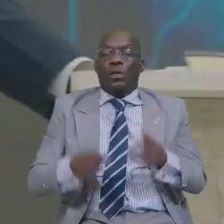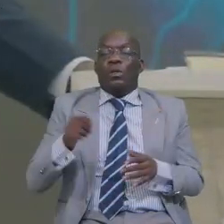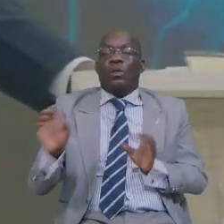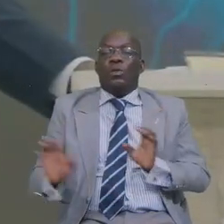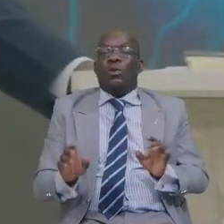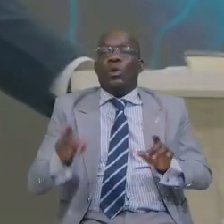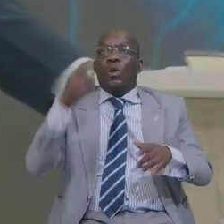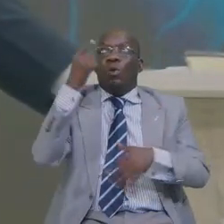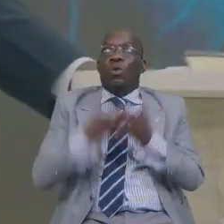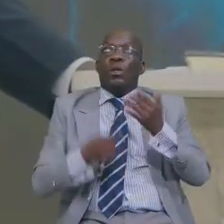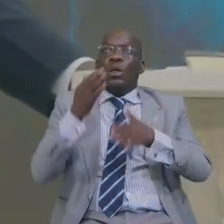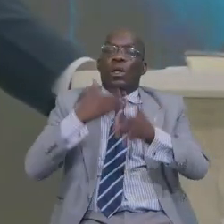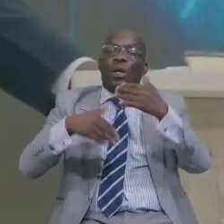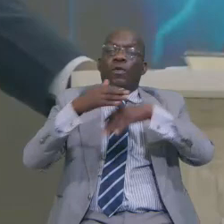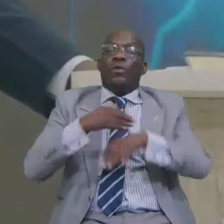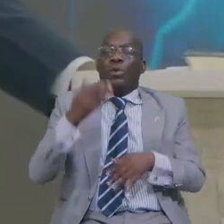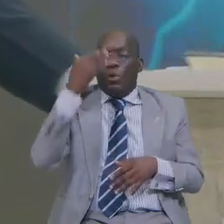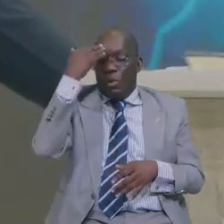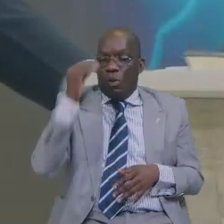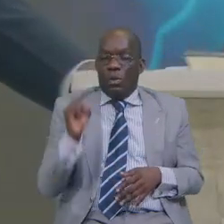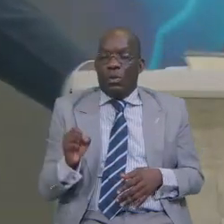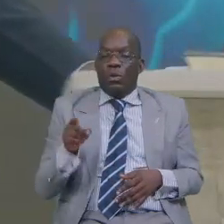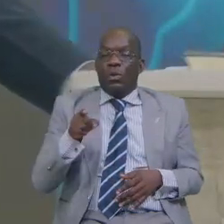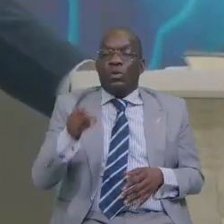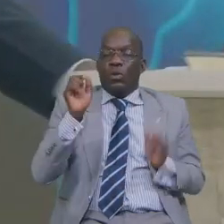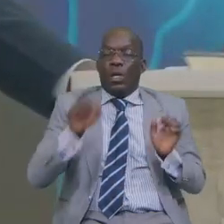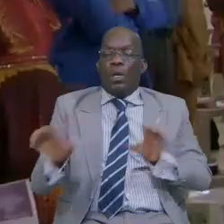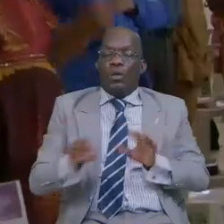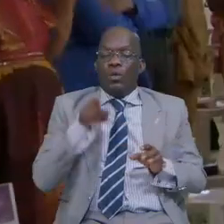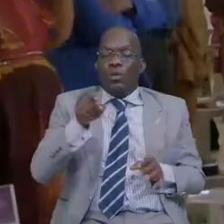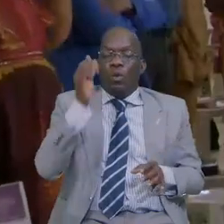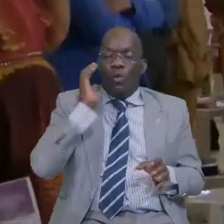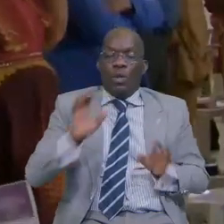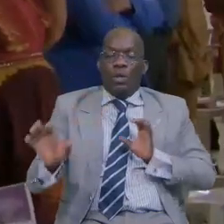knows you can do, you will do.